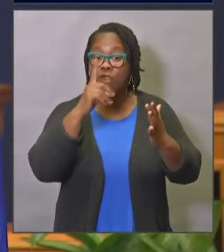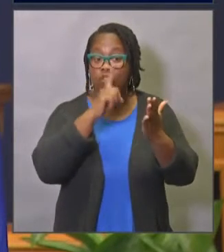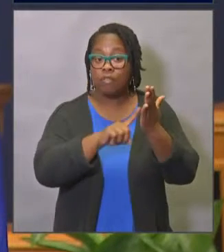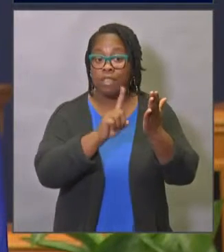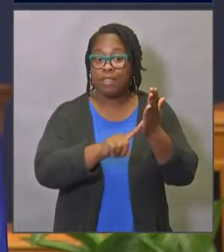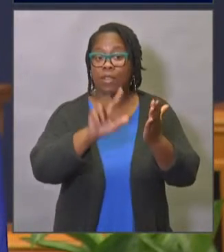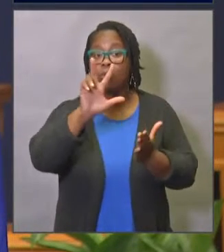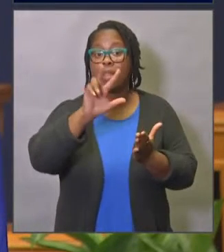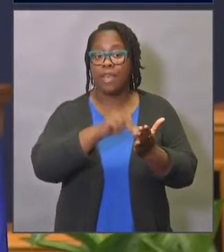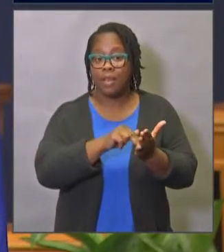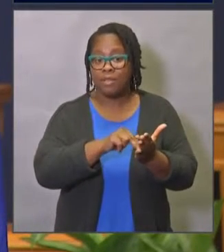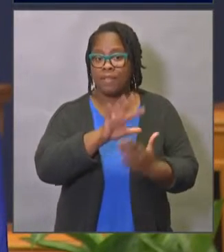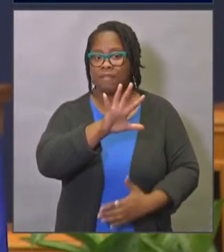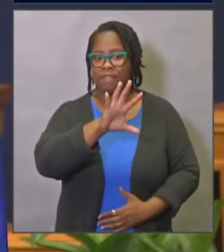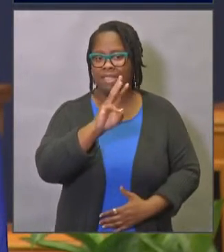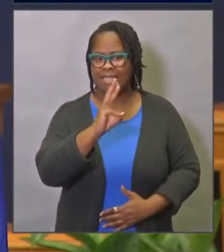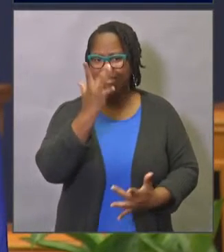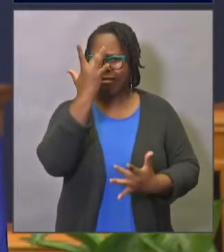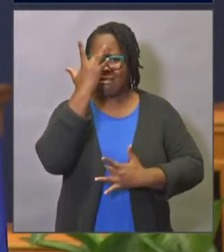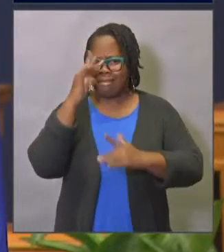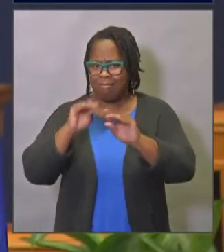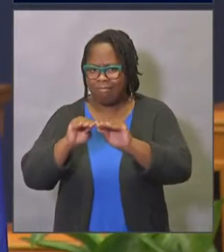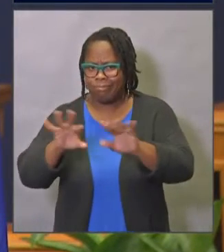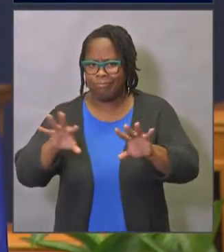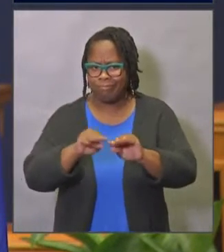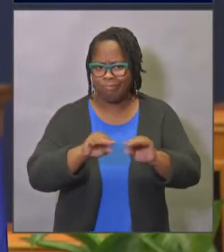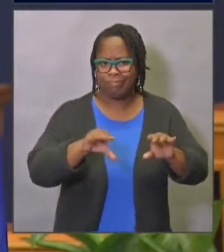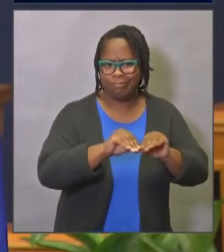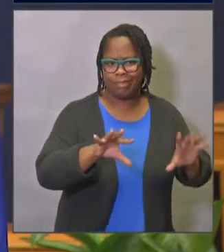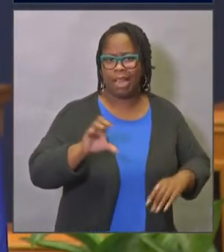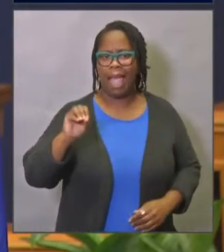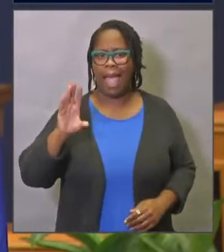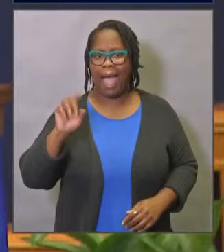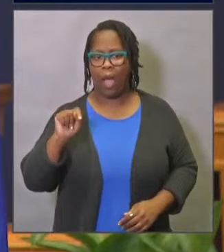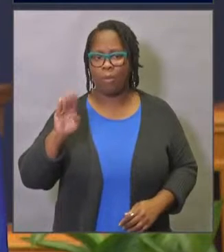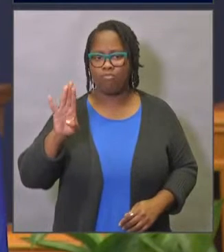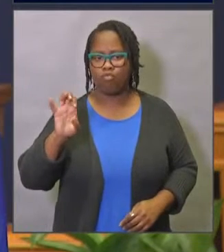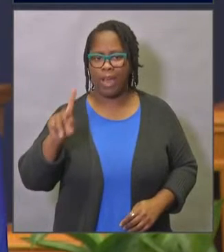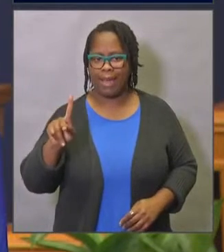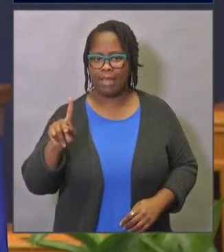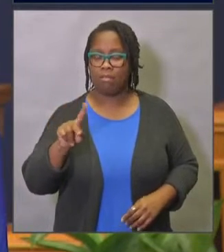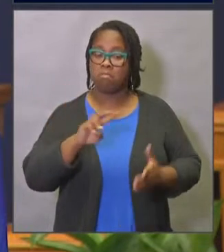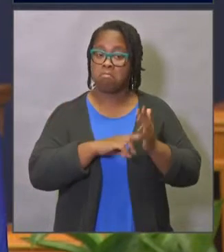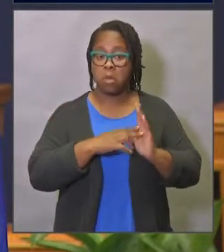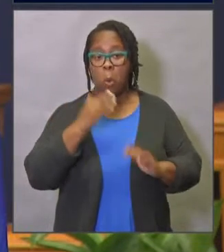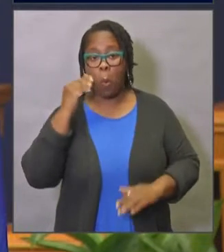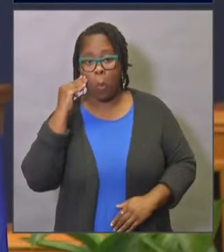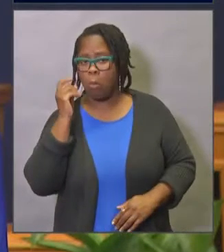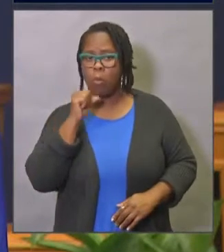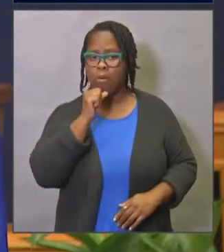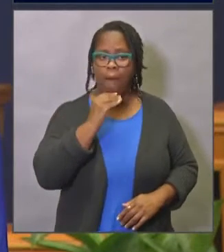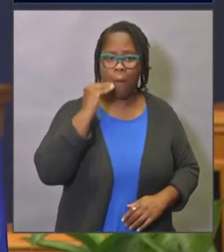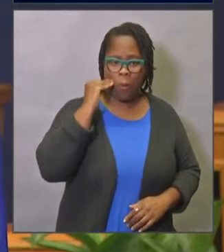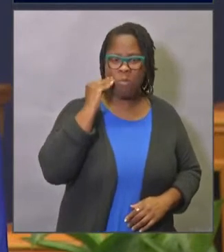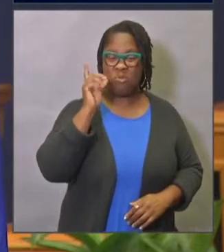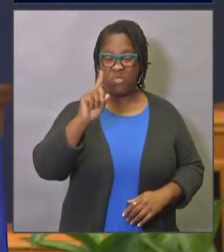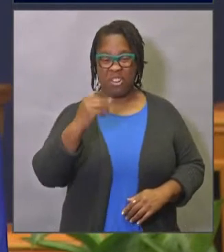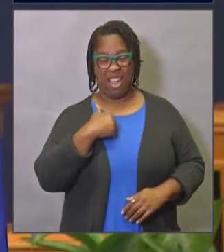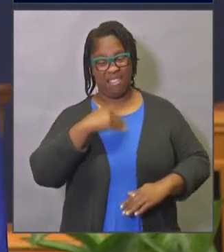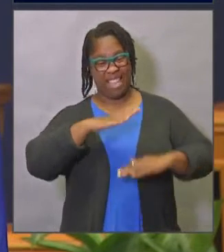3,056 outbreaks. These are residential and non-residential sites with at least one confirmed case of